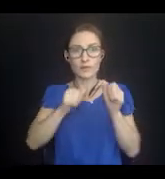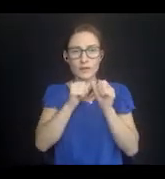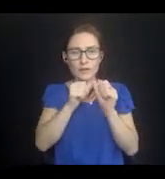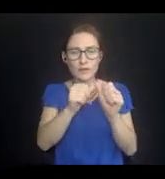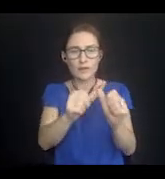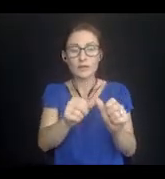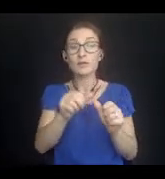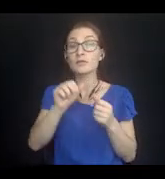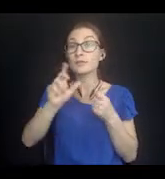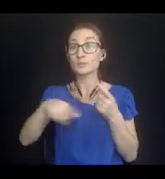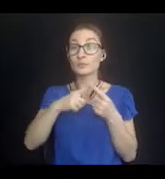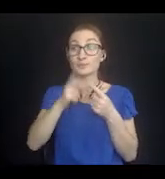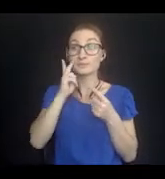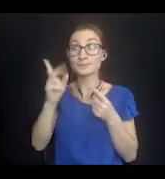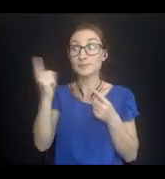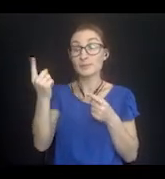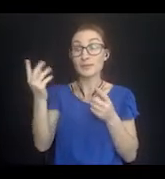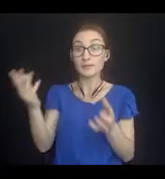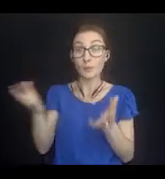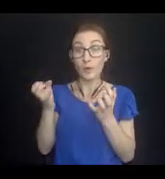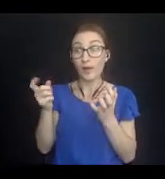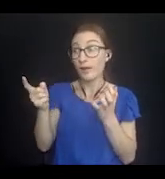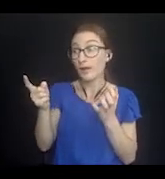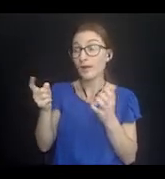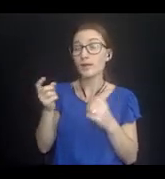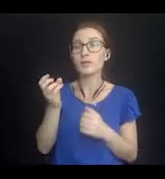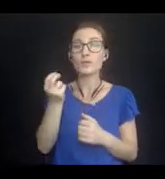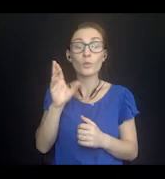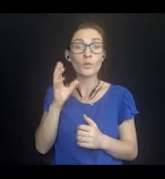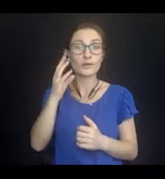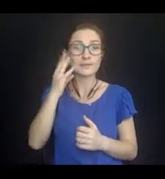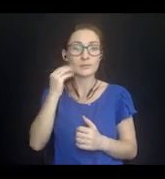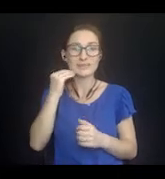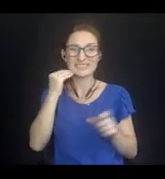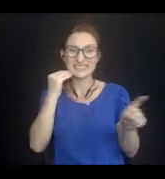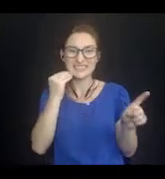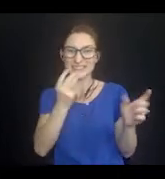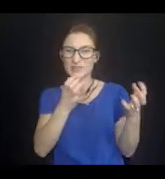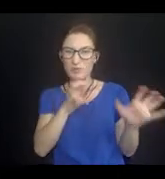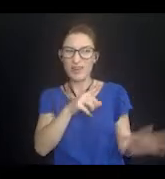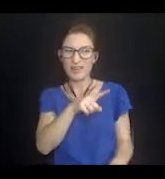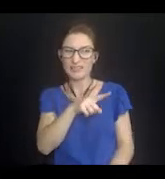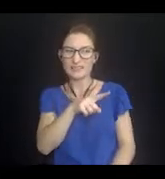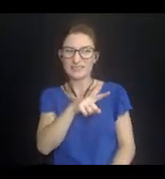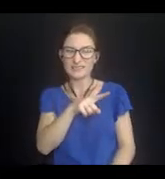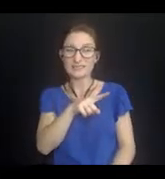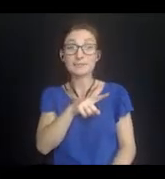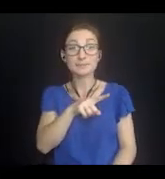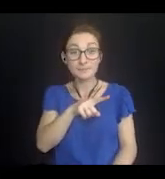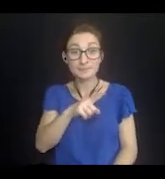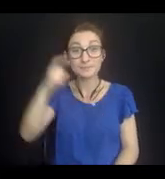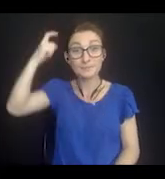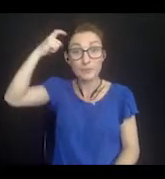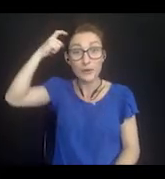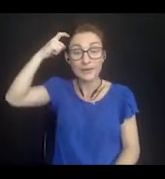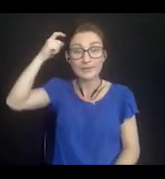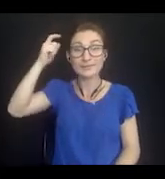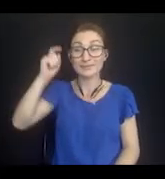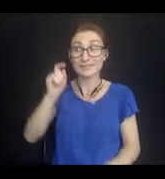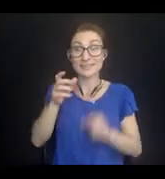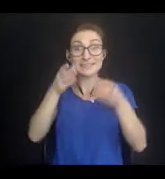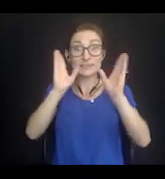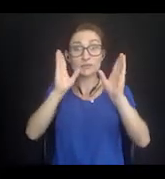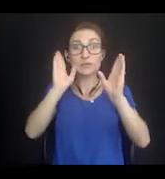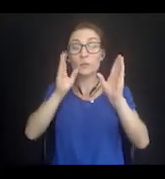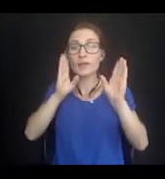that when they see something that they want, or that they notice or perceive or experience what they don't